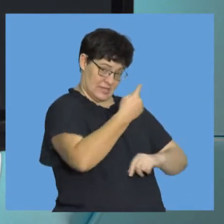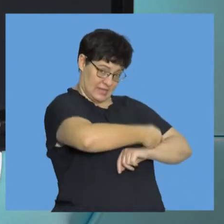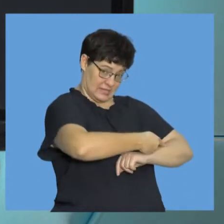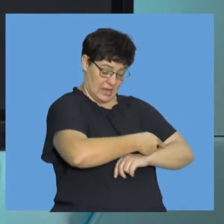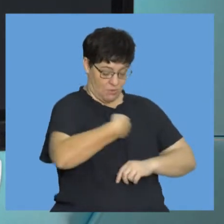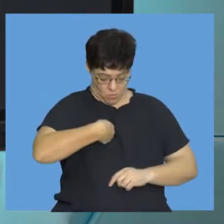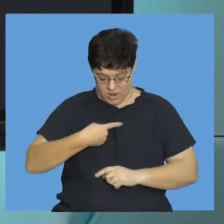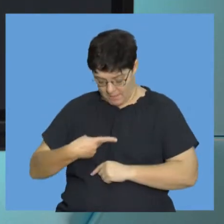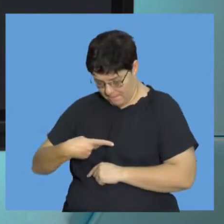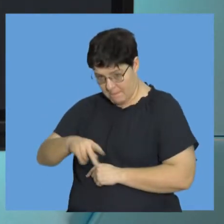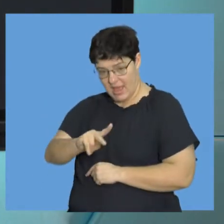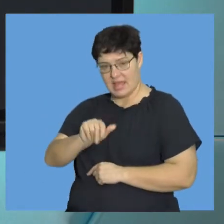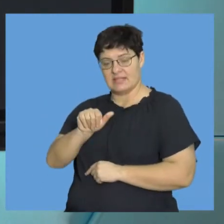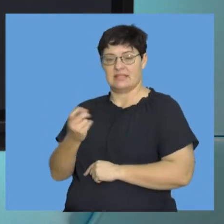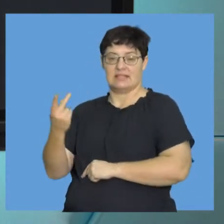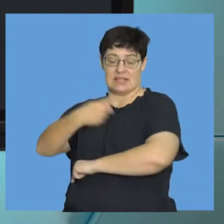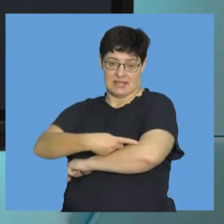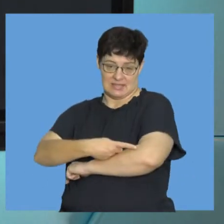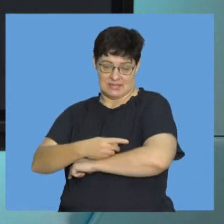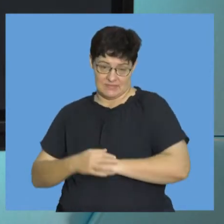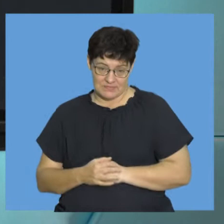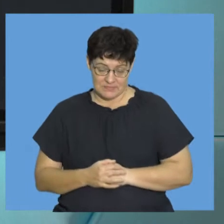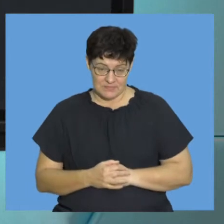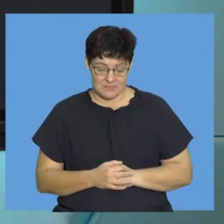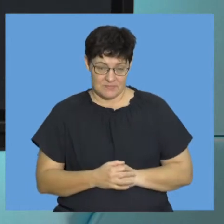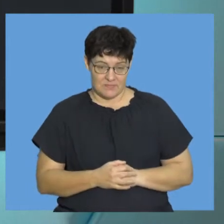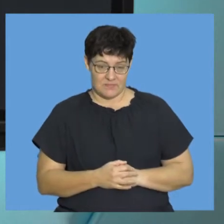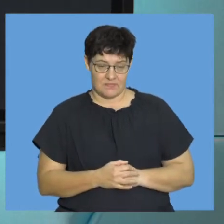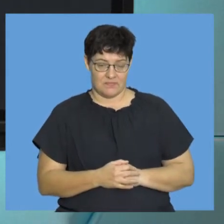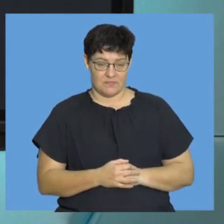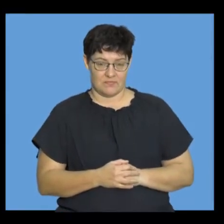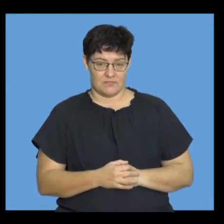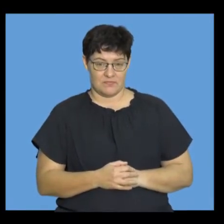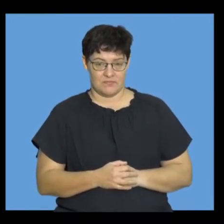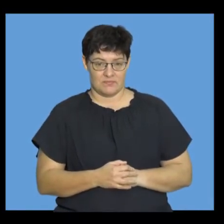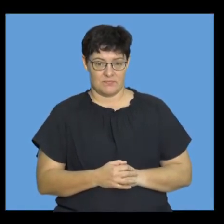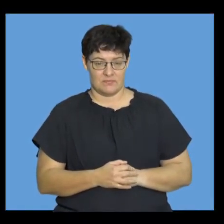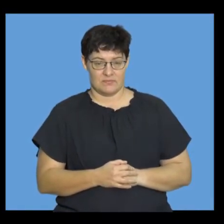debts within 60 days with our creditors. Okay.